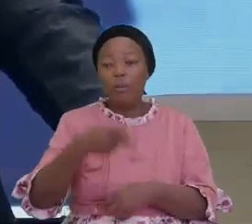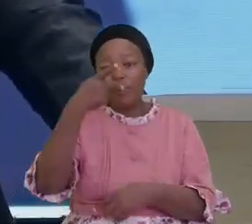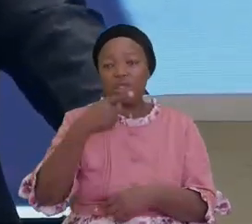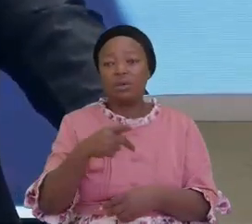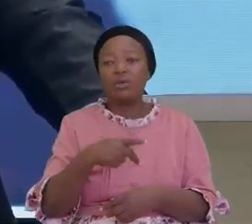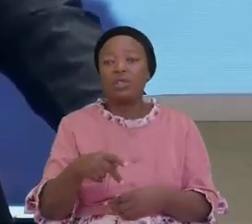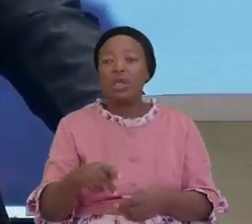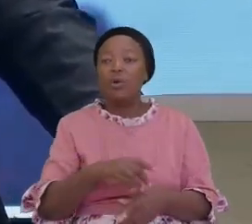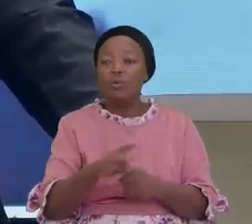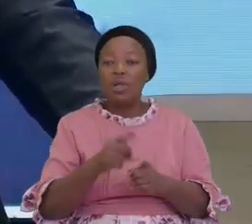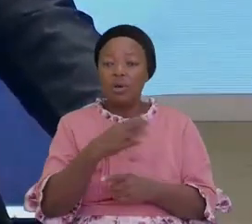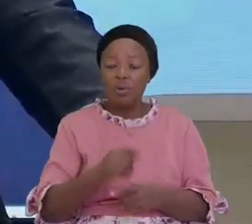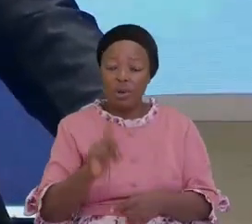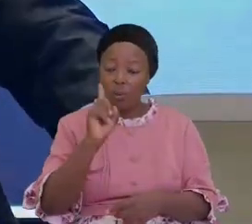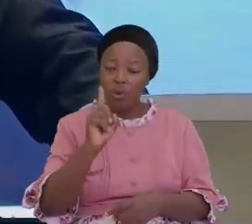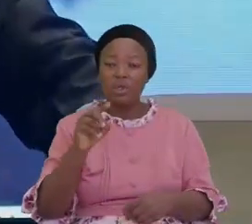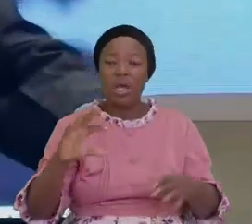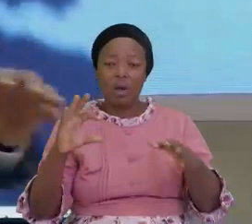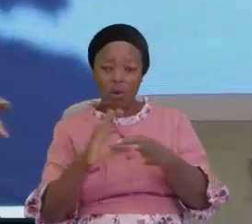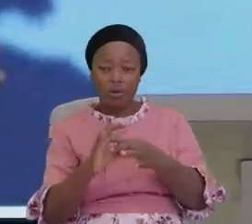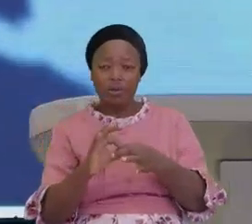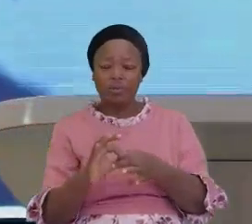one in one accord,